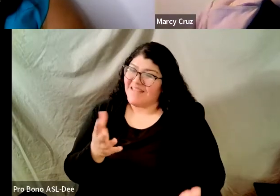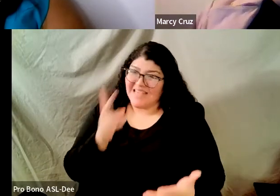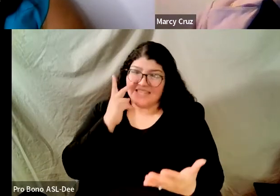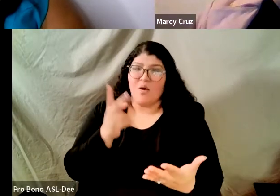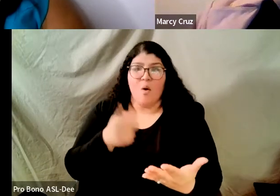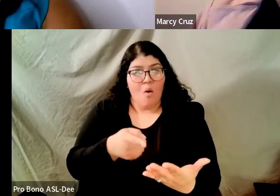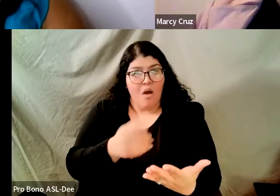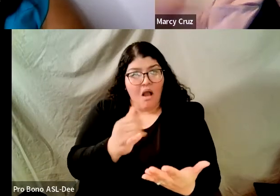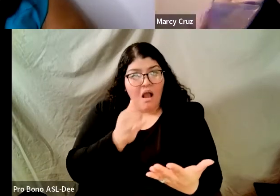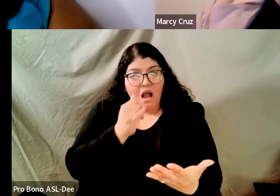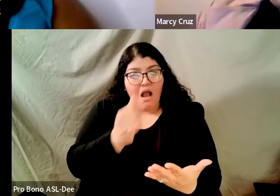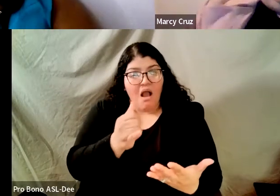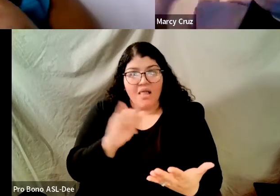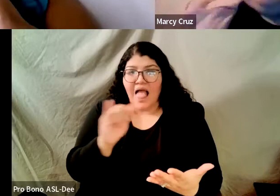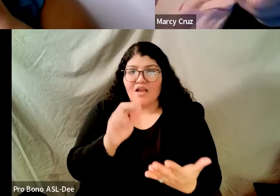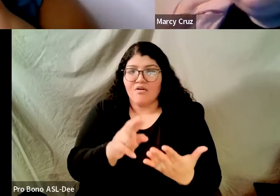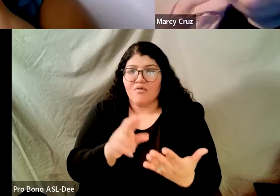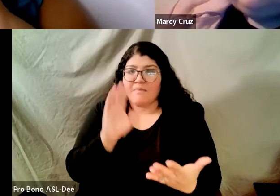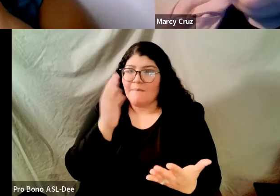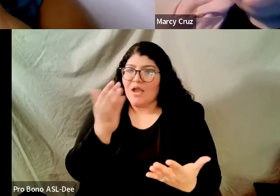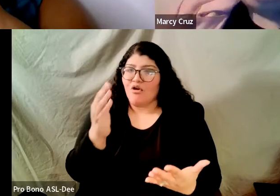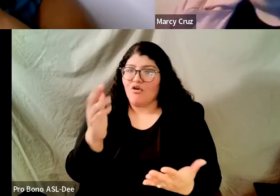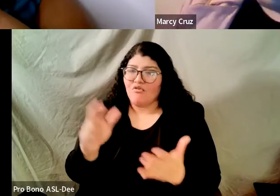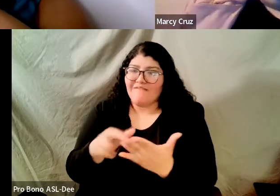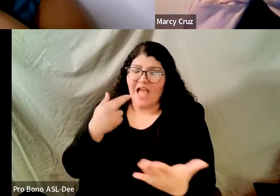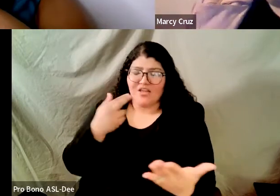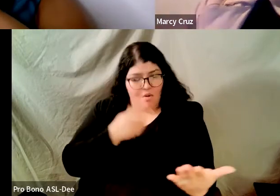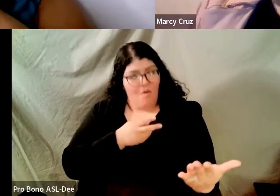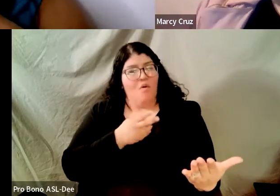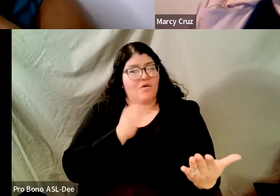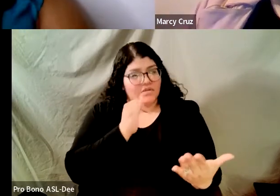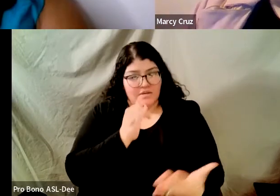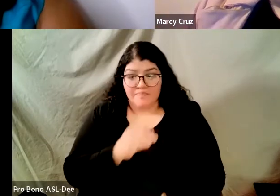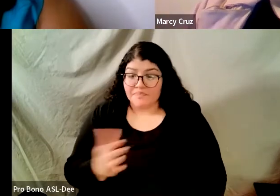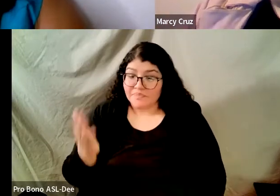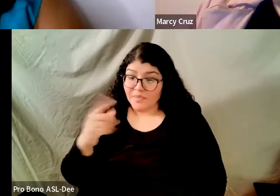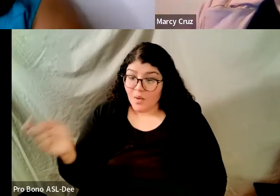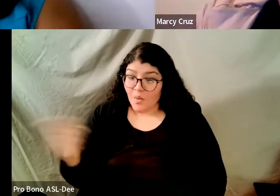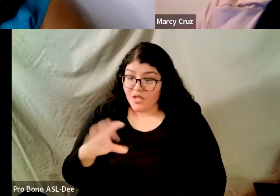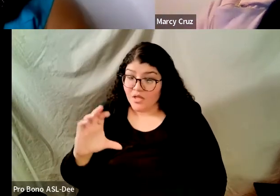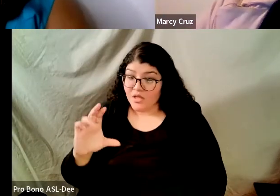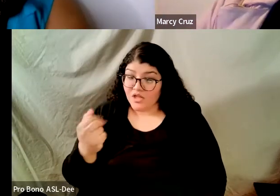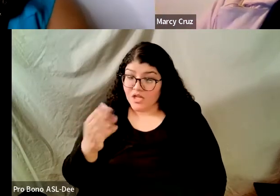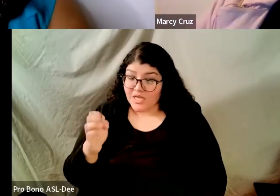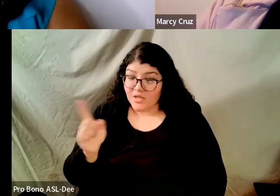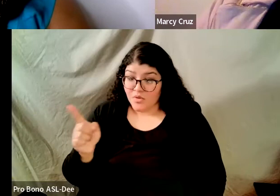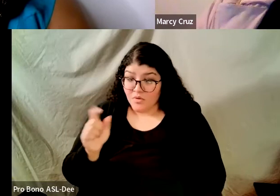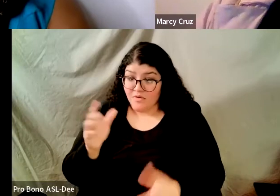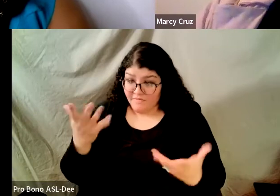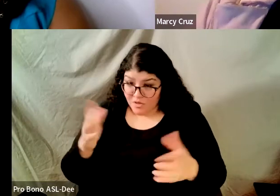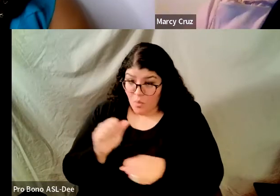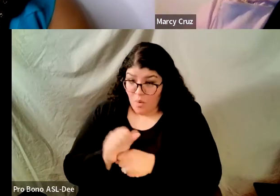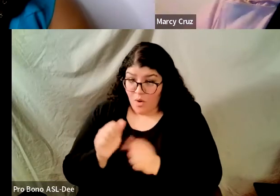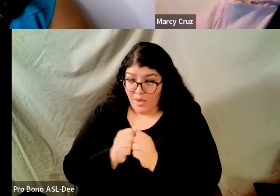keeps me going. But anyway, let's see. There's a question that says, has Chenese done much work in working with brands